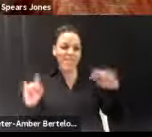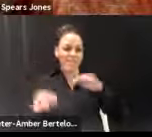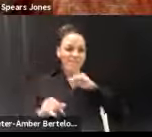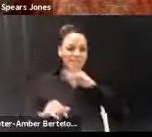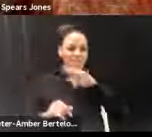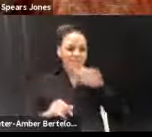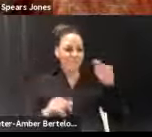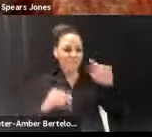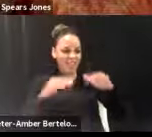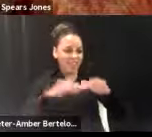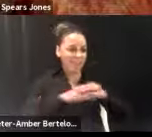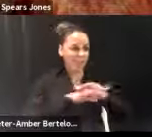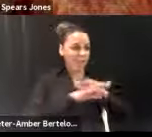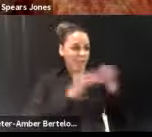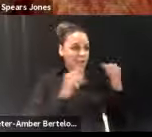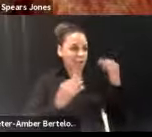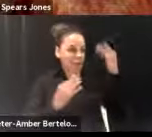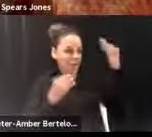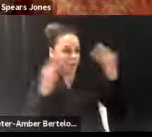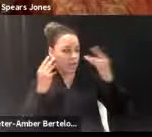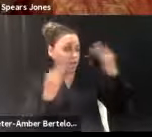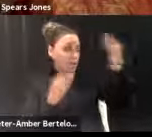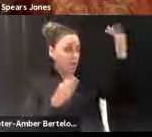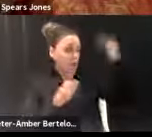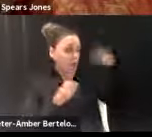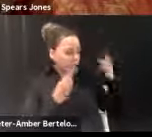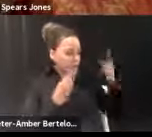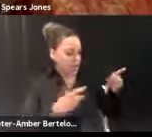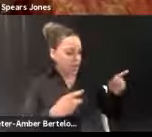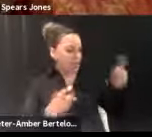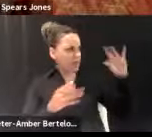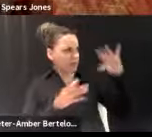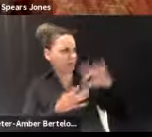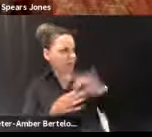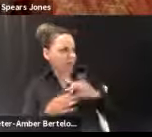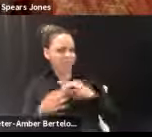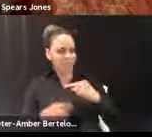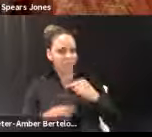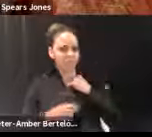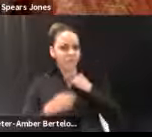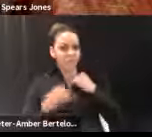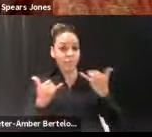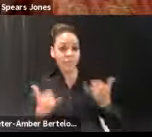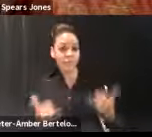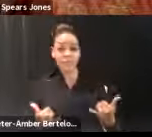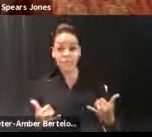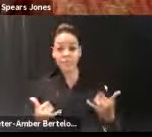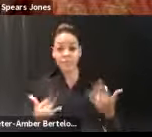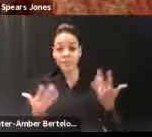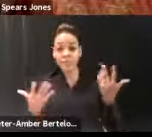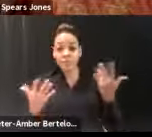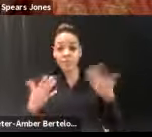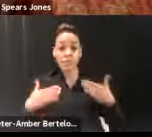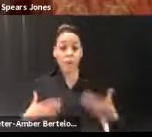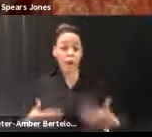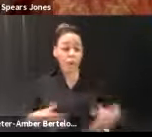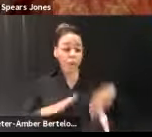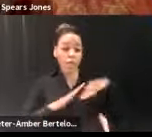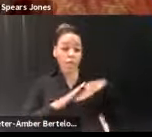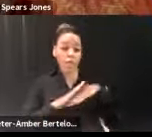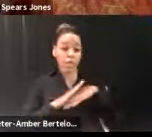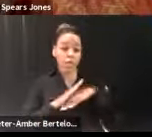was is still now in the body, in the bones, in of the body. Calcium loss,